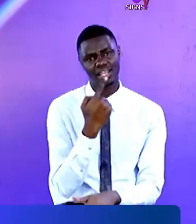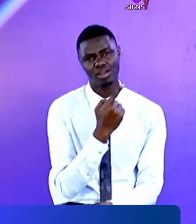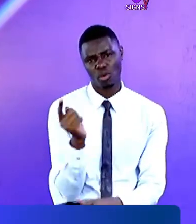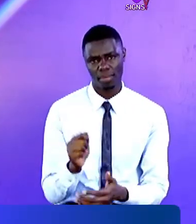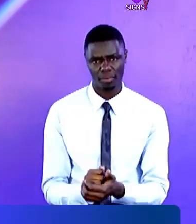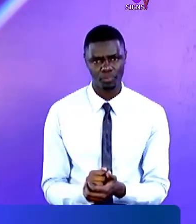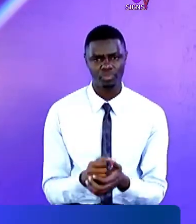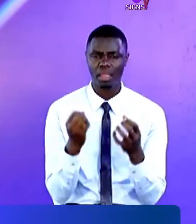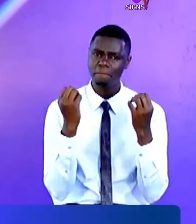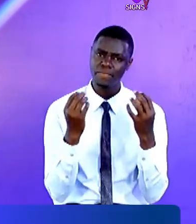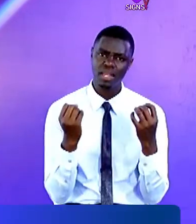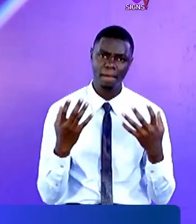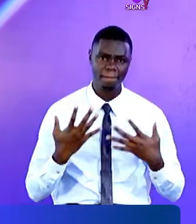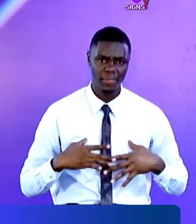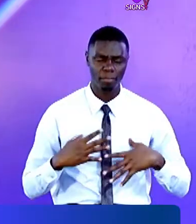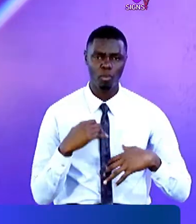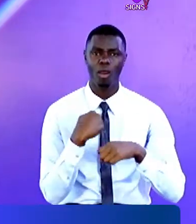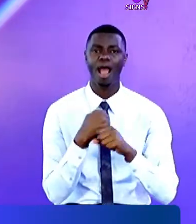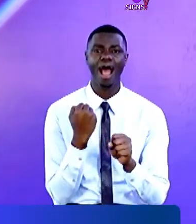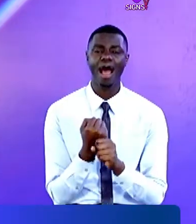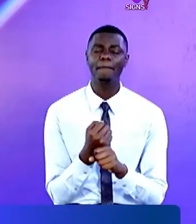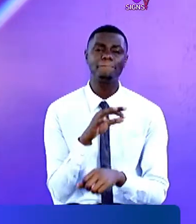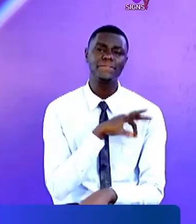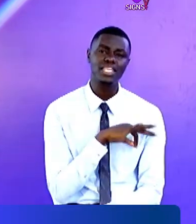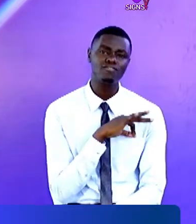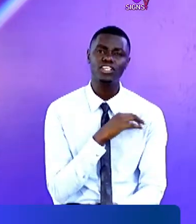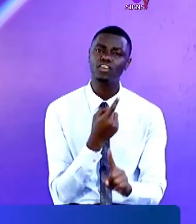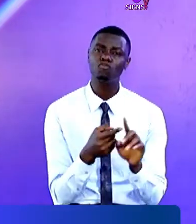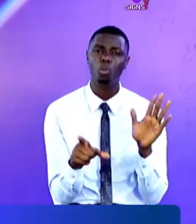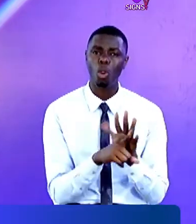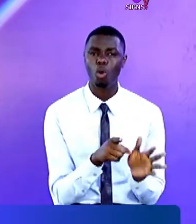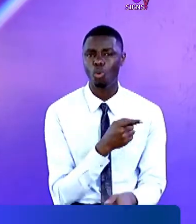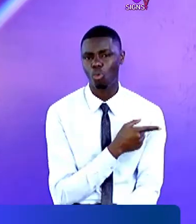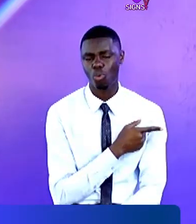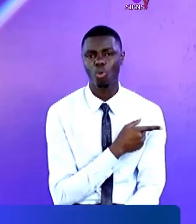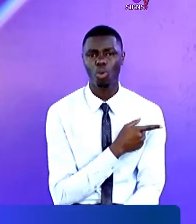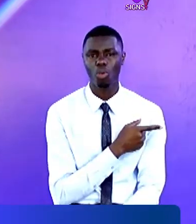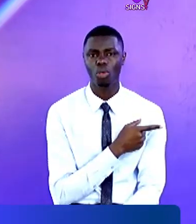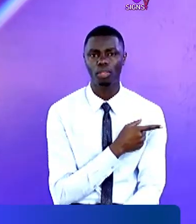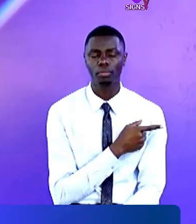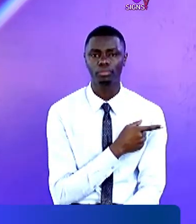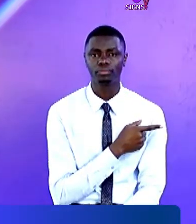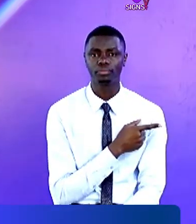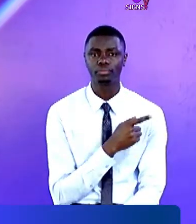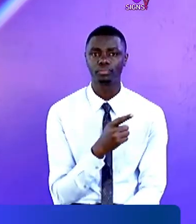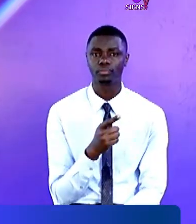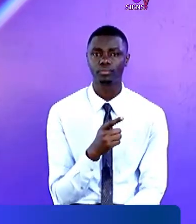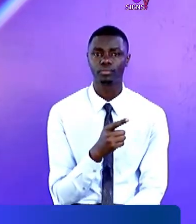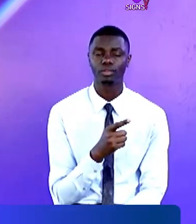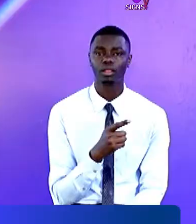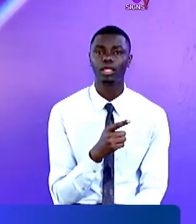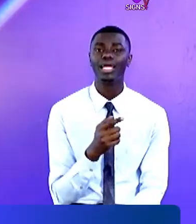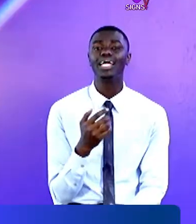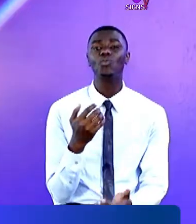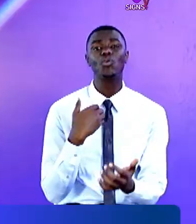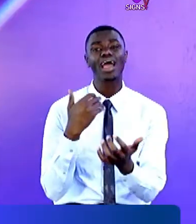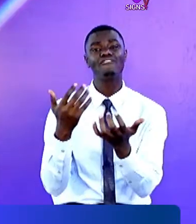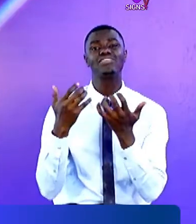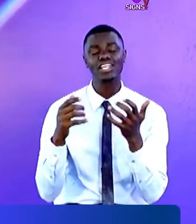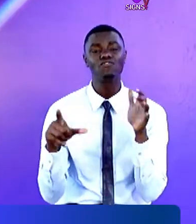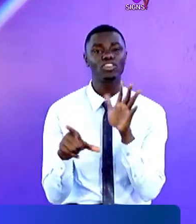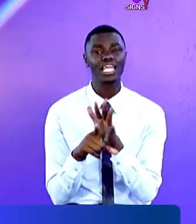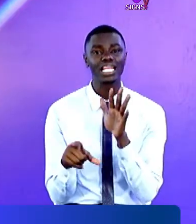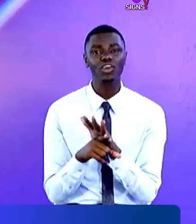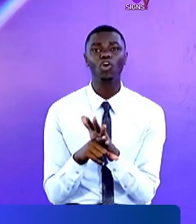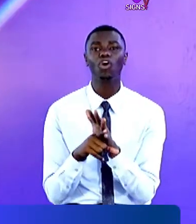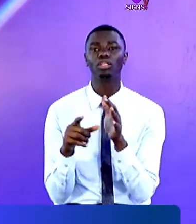that so many people are making money just based on law. And there's a need for the legal fraternity